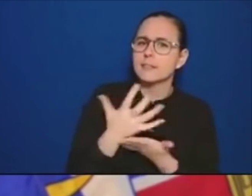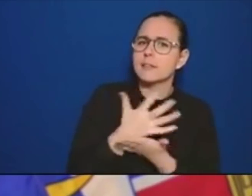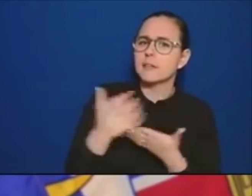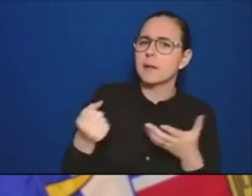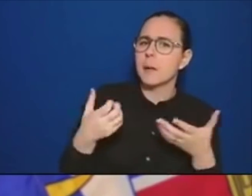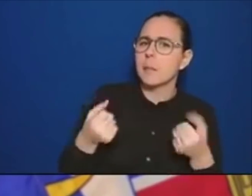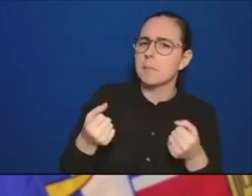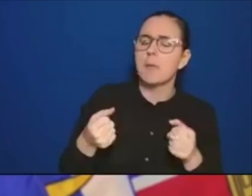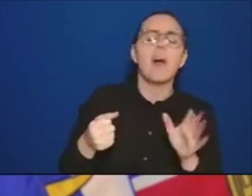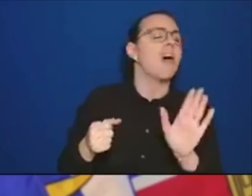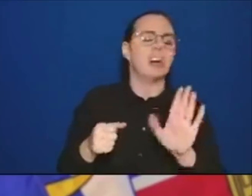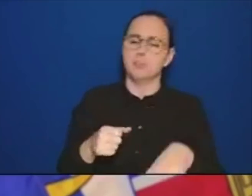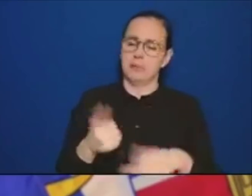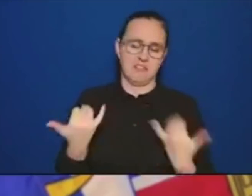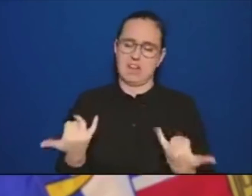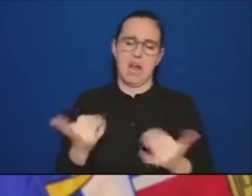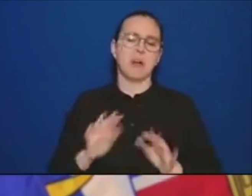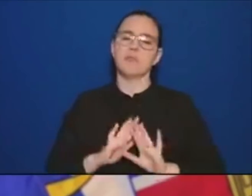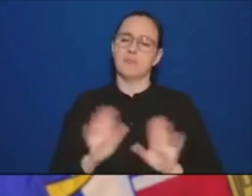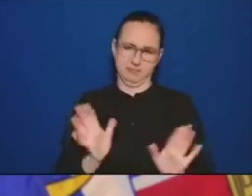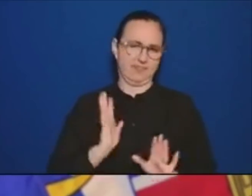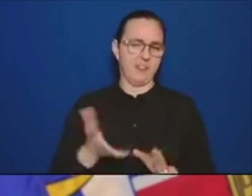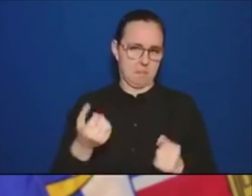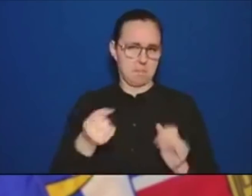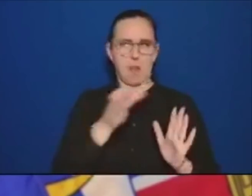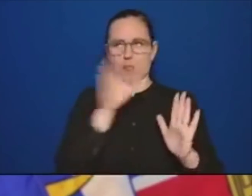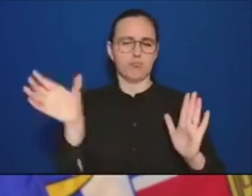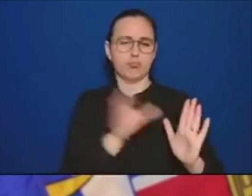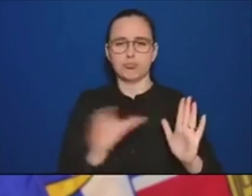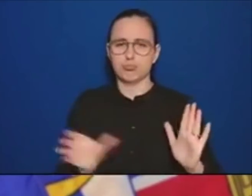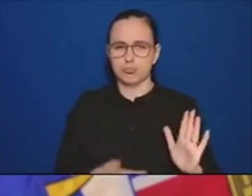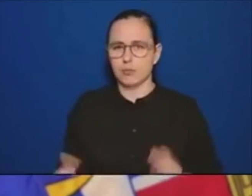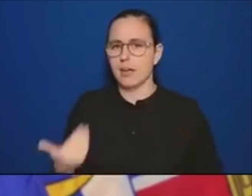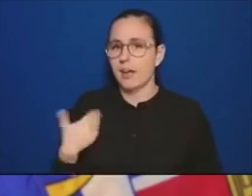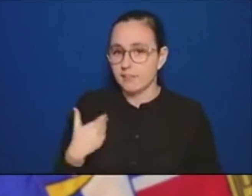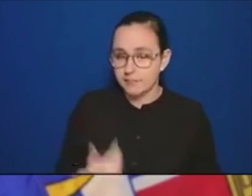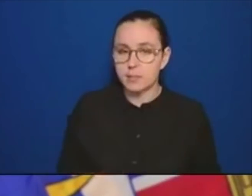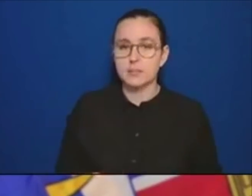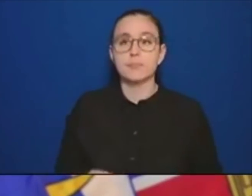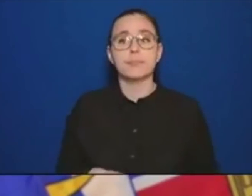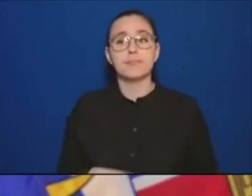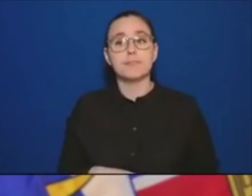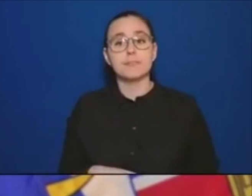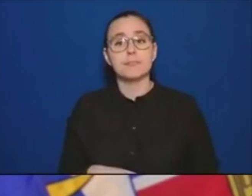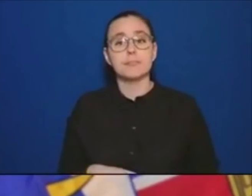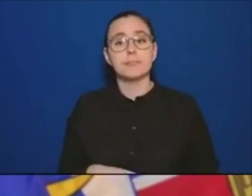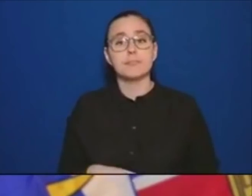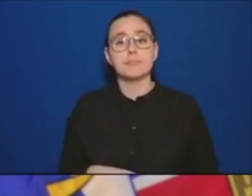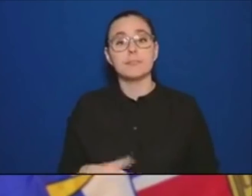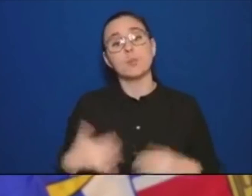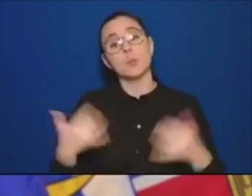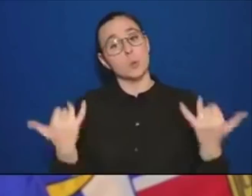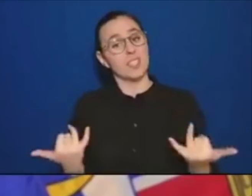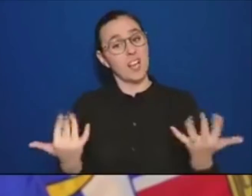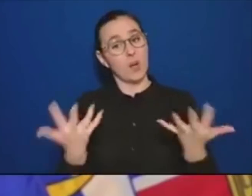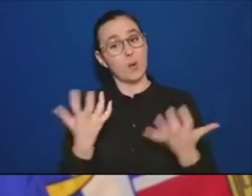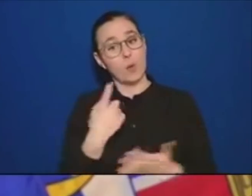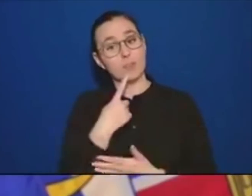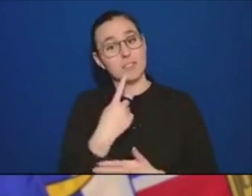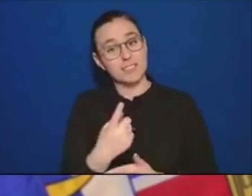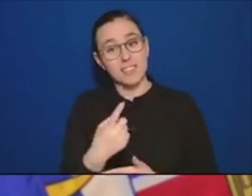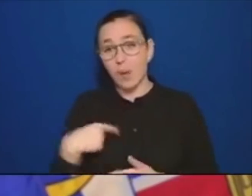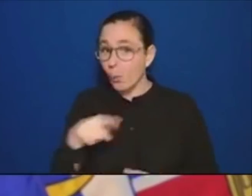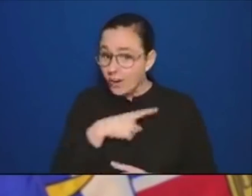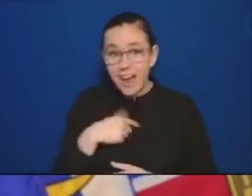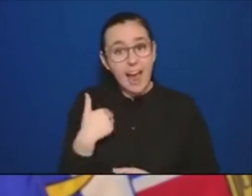so I want to say just in closing that there's good news stories that are emerging, and we see a